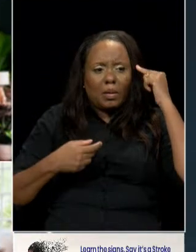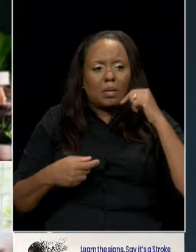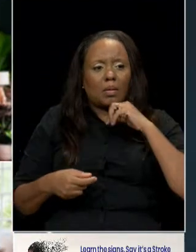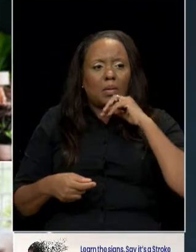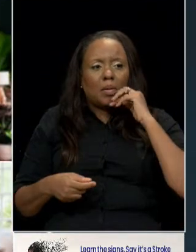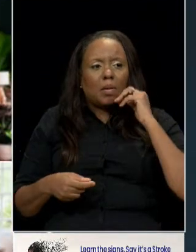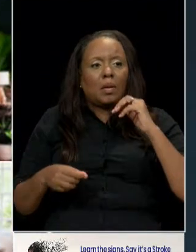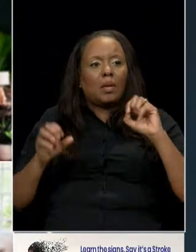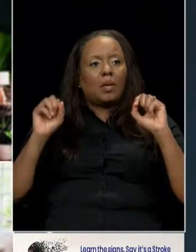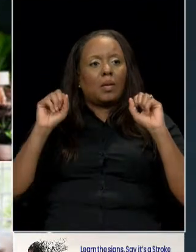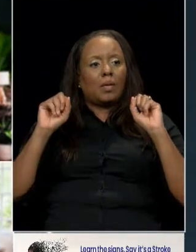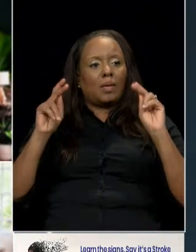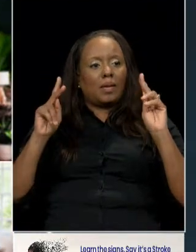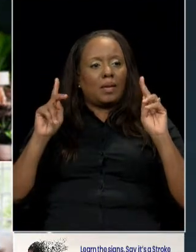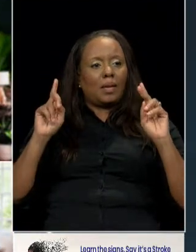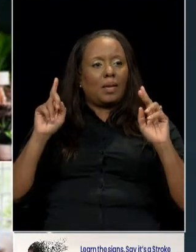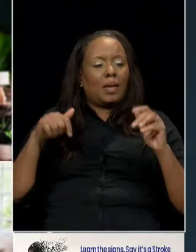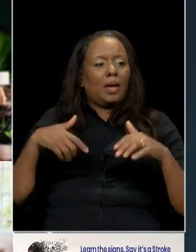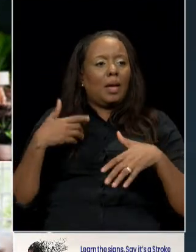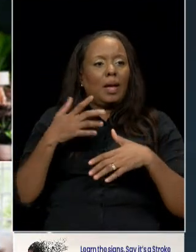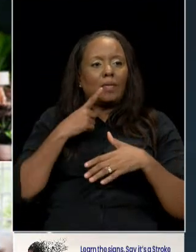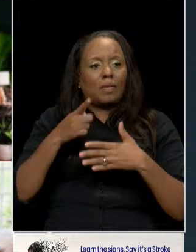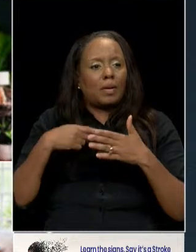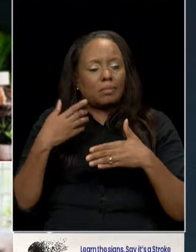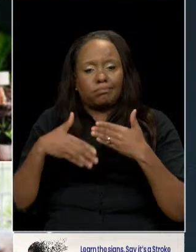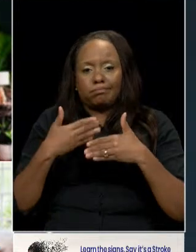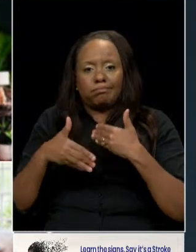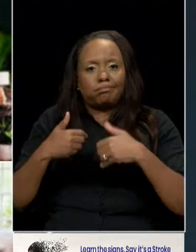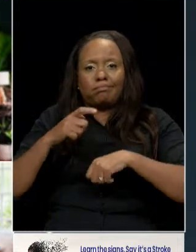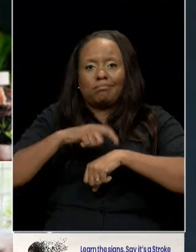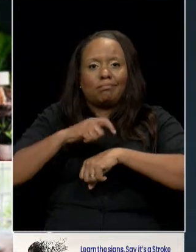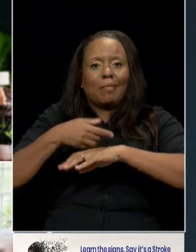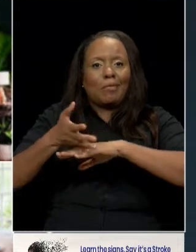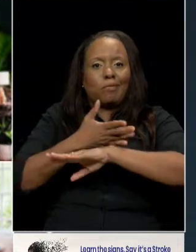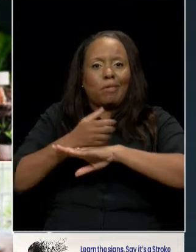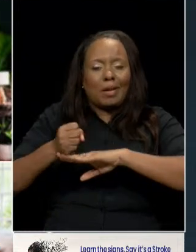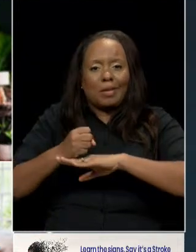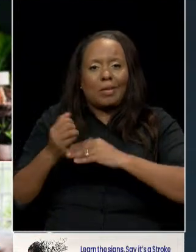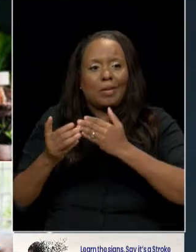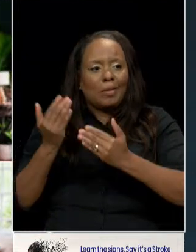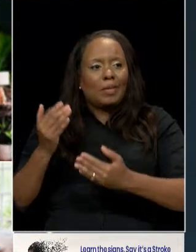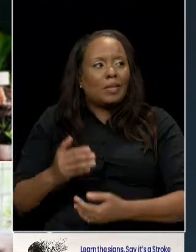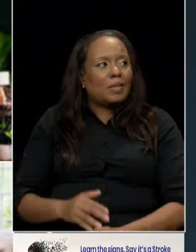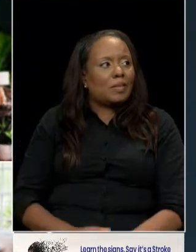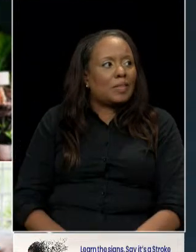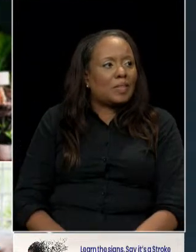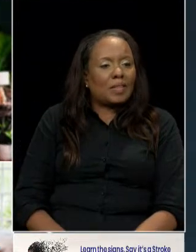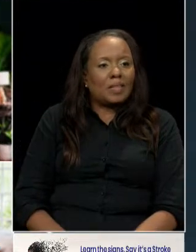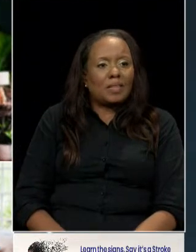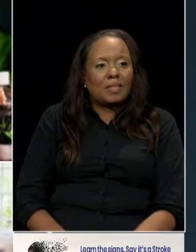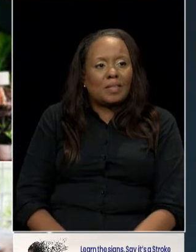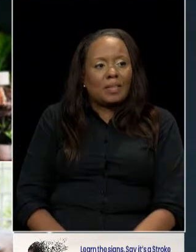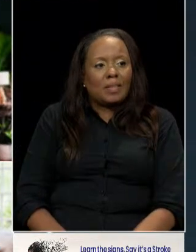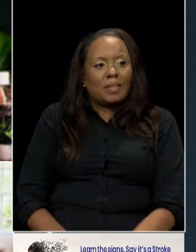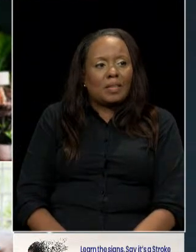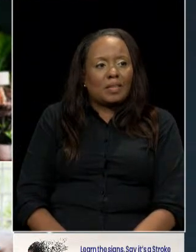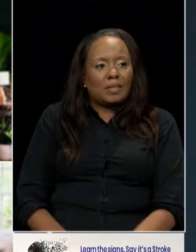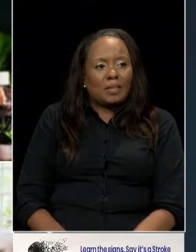to wrap you up now. Yeah. We're going to have to wrap you up. So I think there's a danger of becoming. There's quite a lot more to